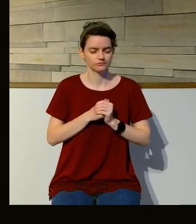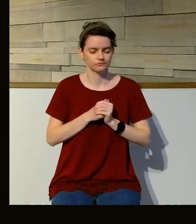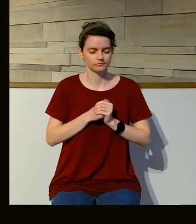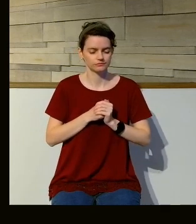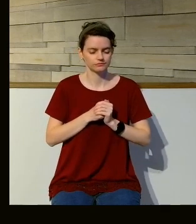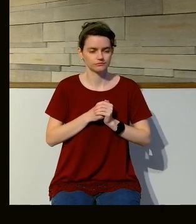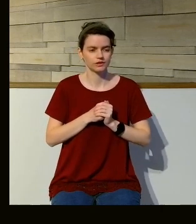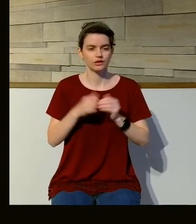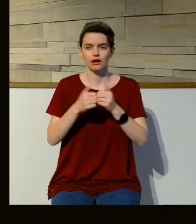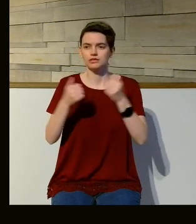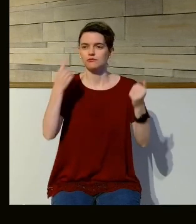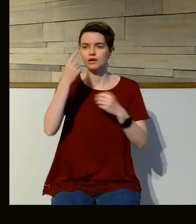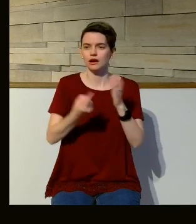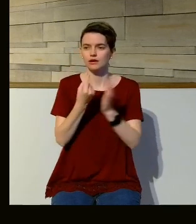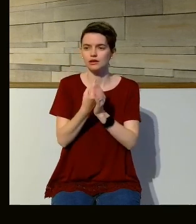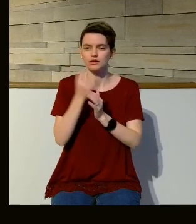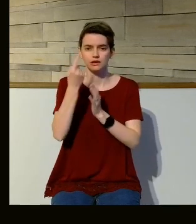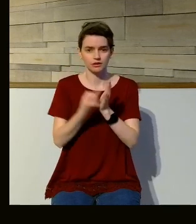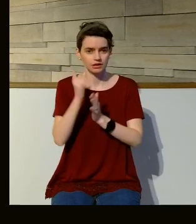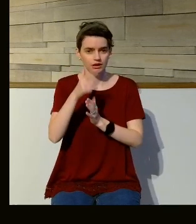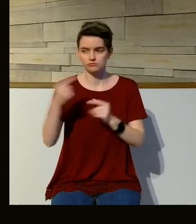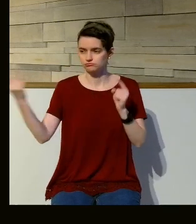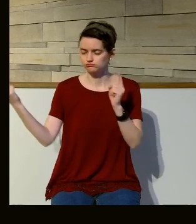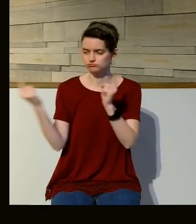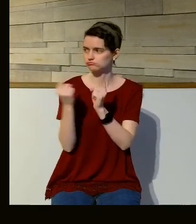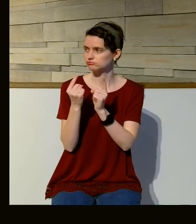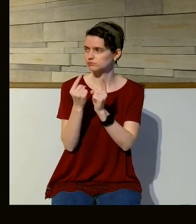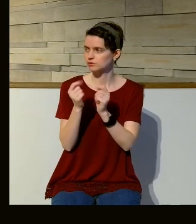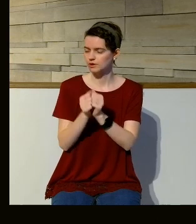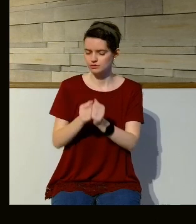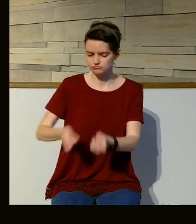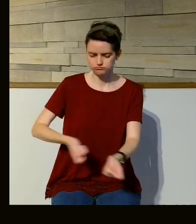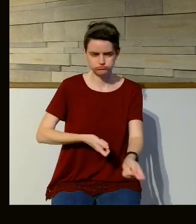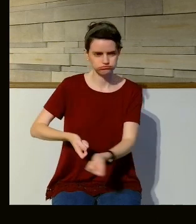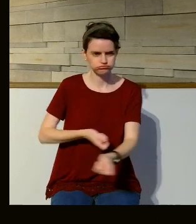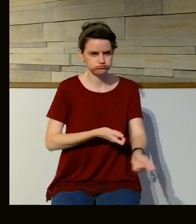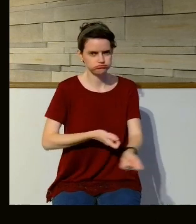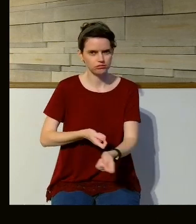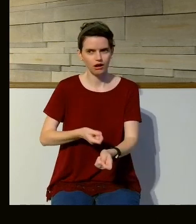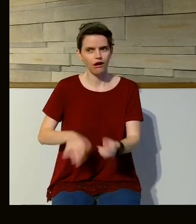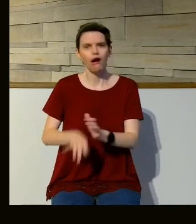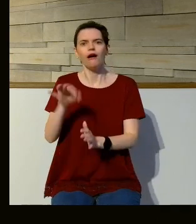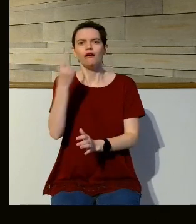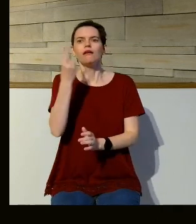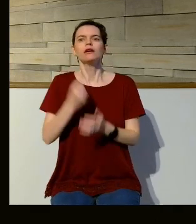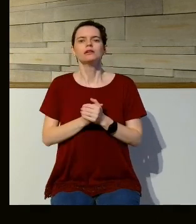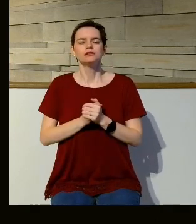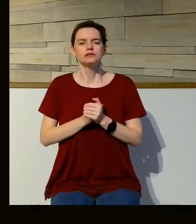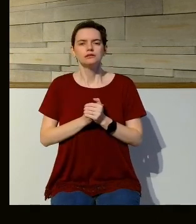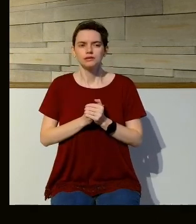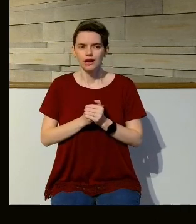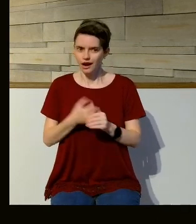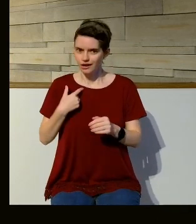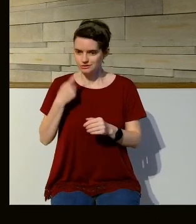and y'all separated for an hour. An hour later, he comes back with a metal detector, and he says, you know what? I just made a remarkable discovery. I